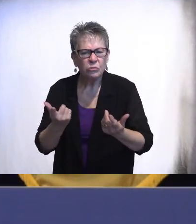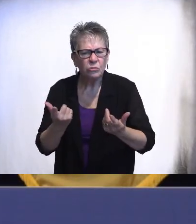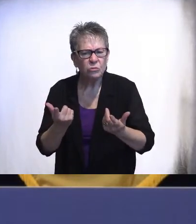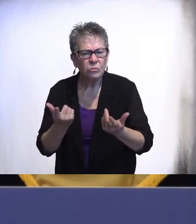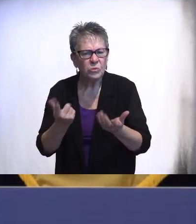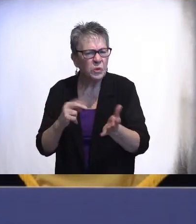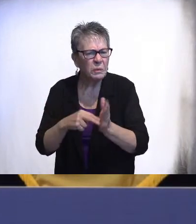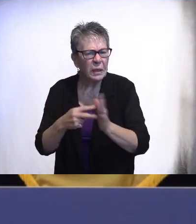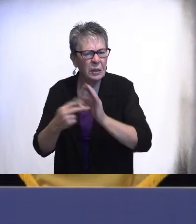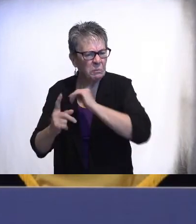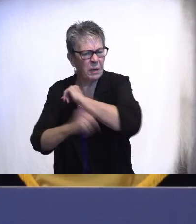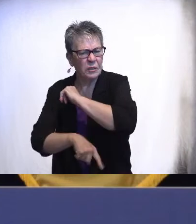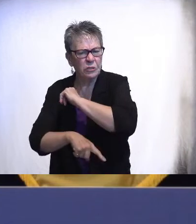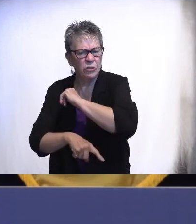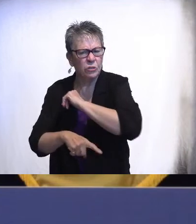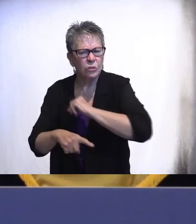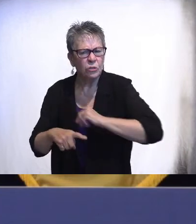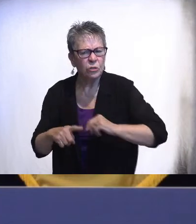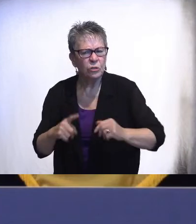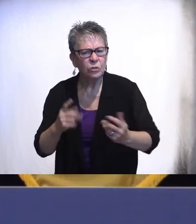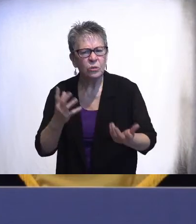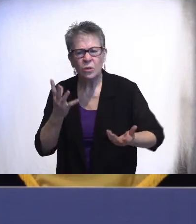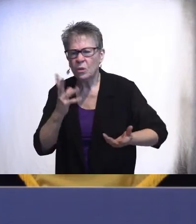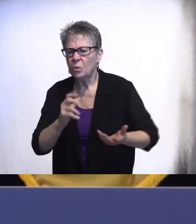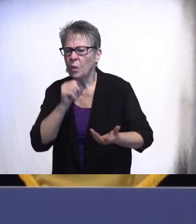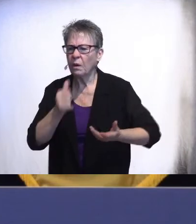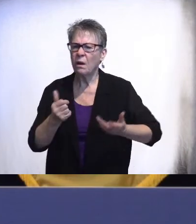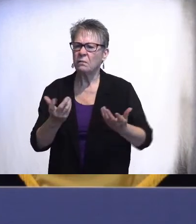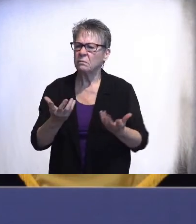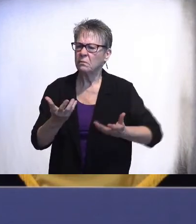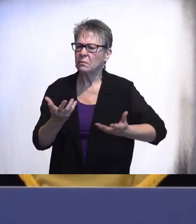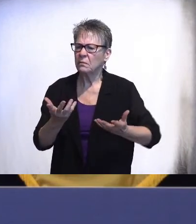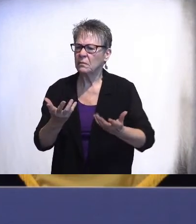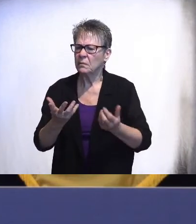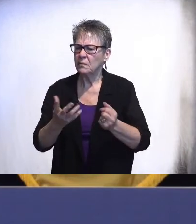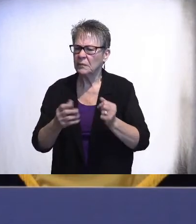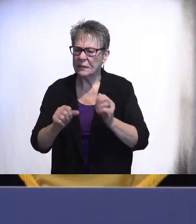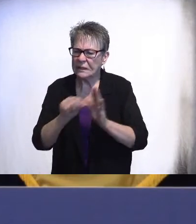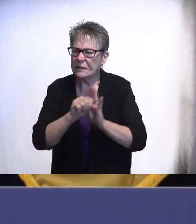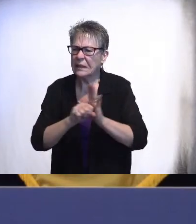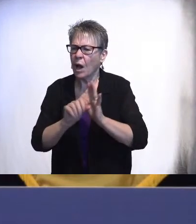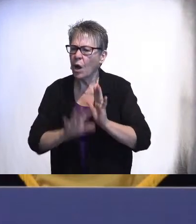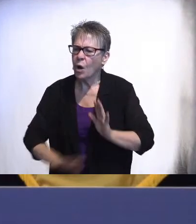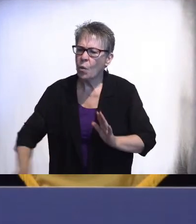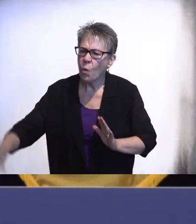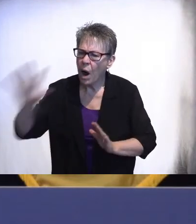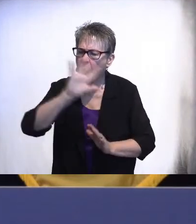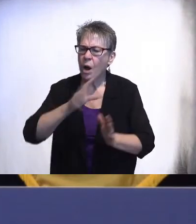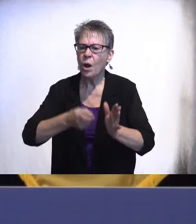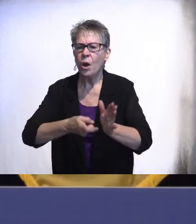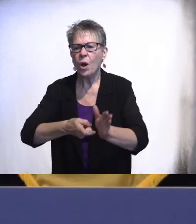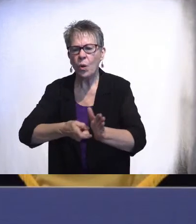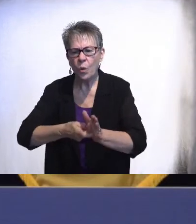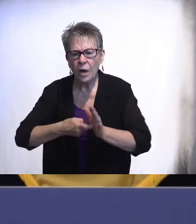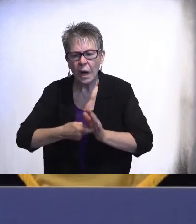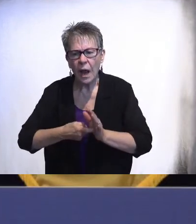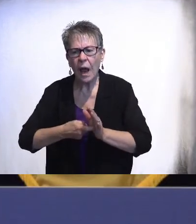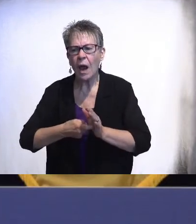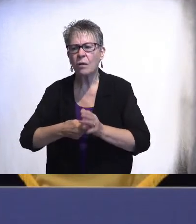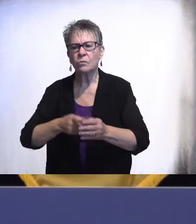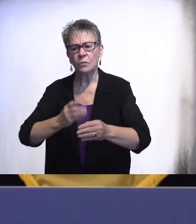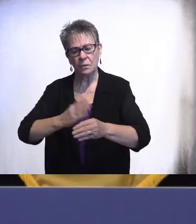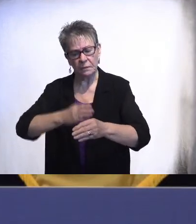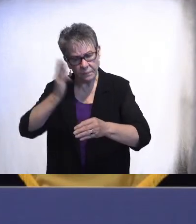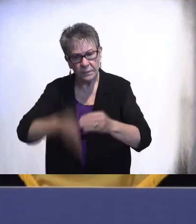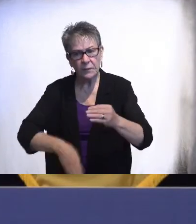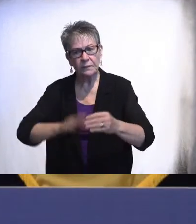is a statewide mandate that's being lifted and end it for everybody so that we don't open the door to